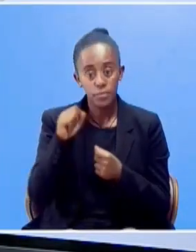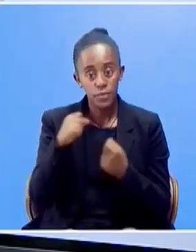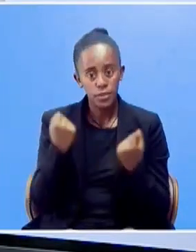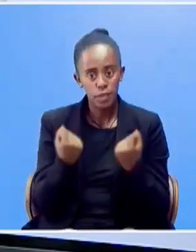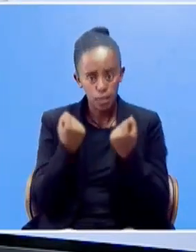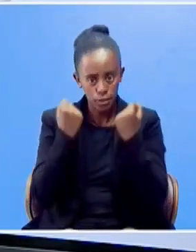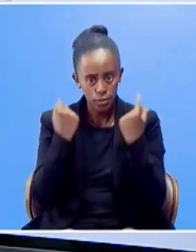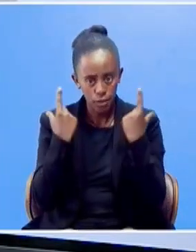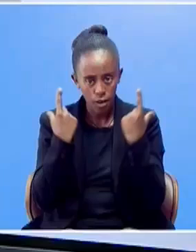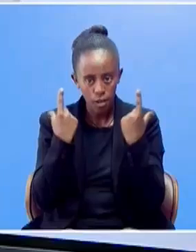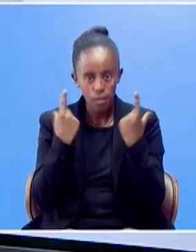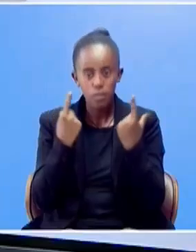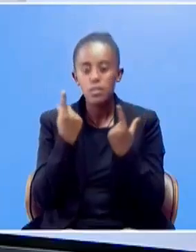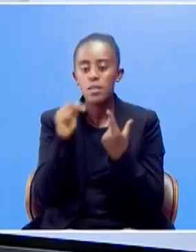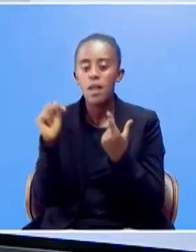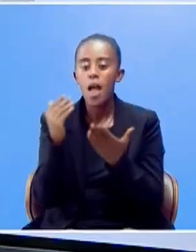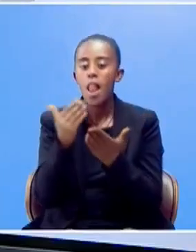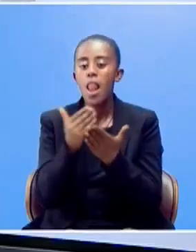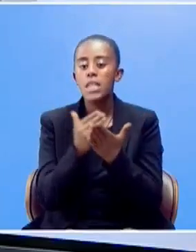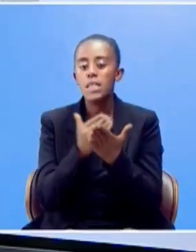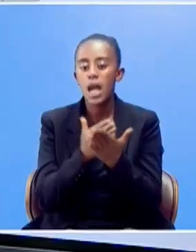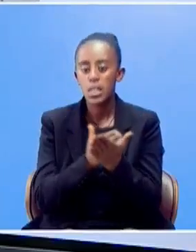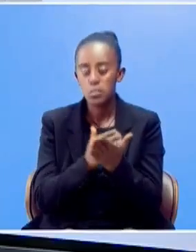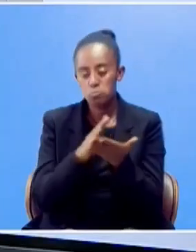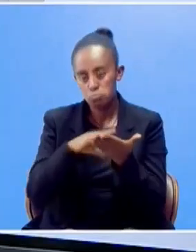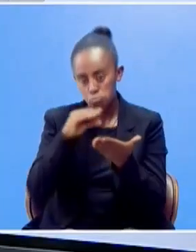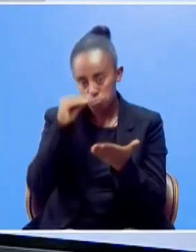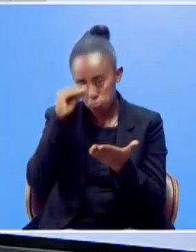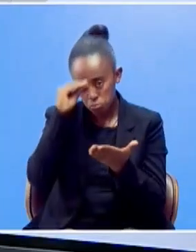understand the lesson.